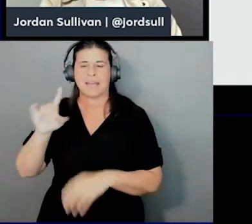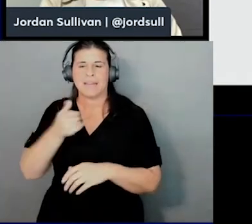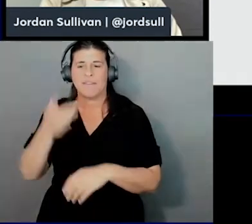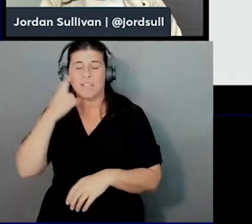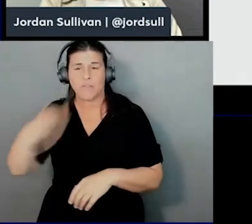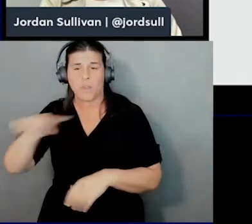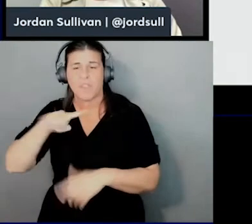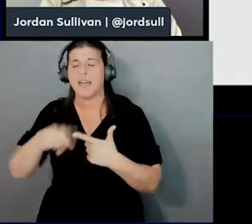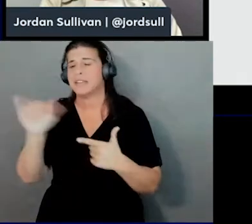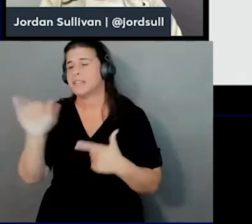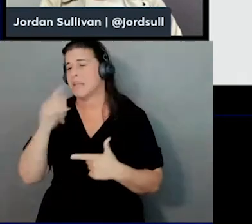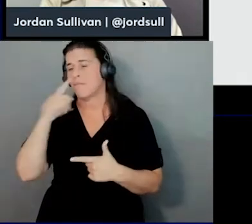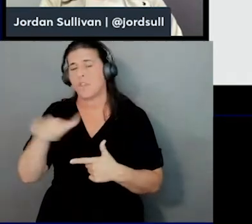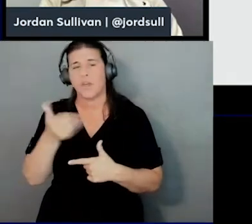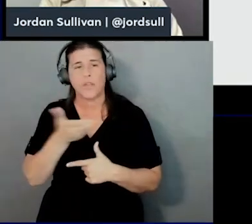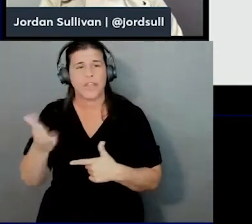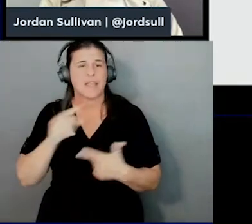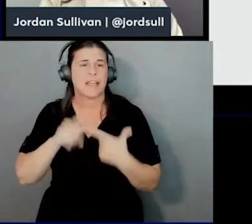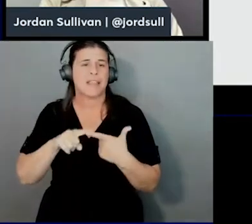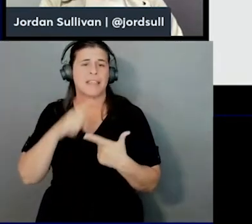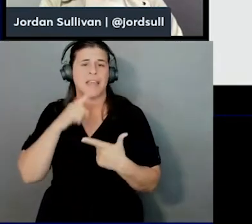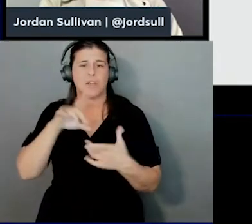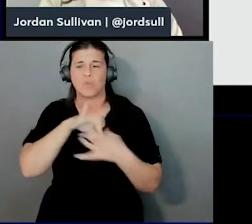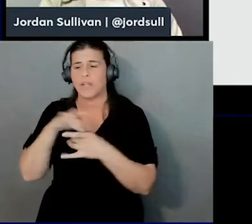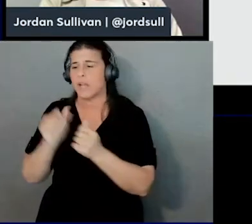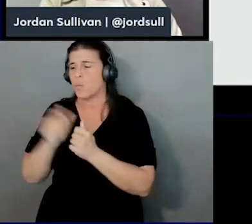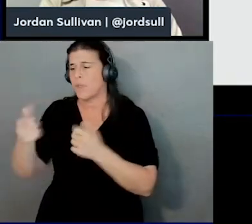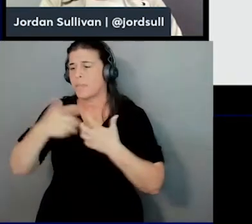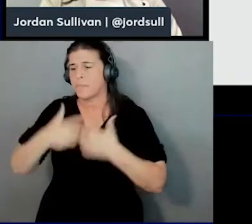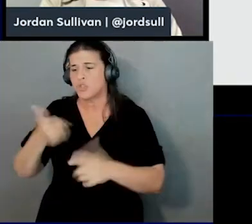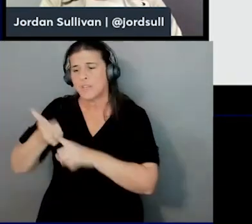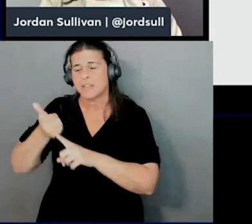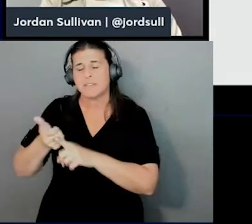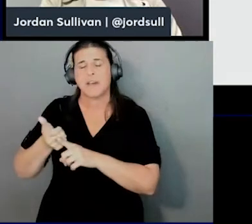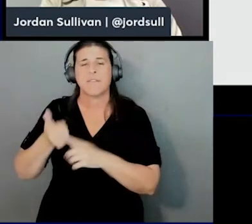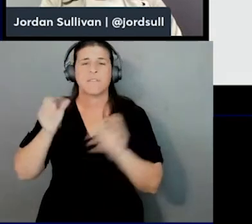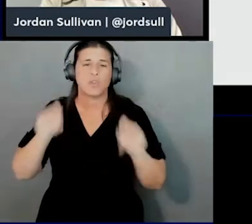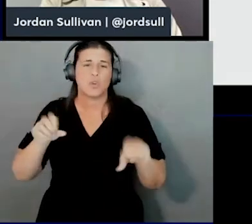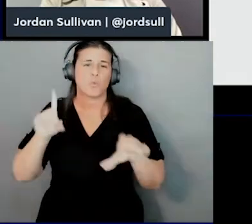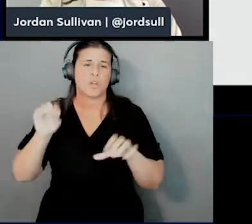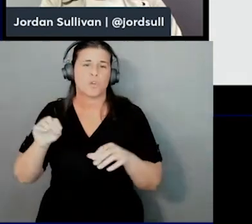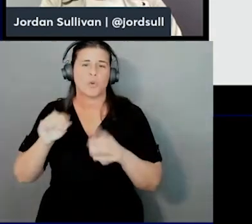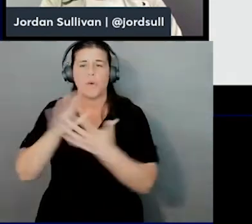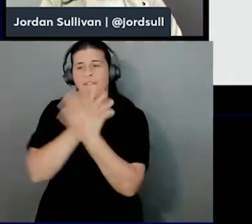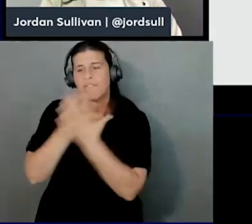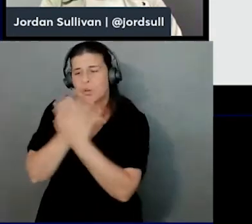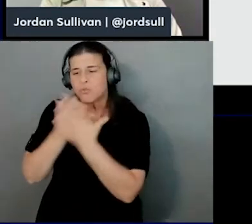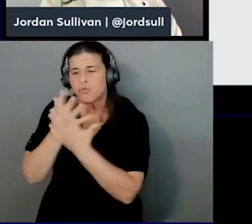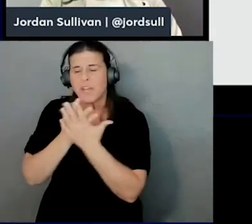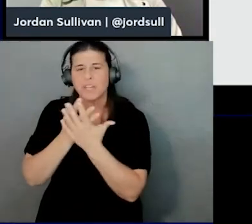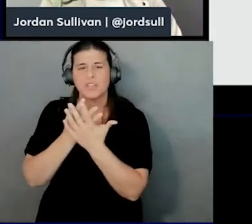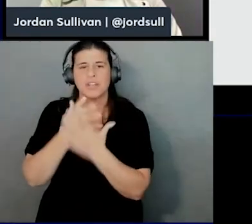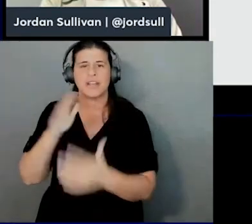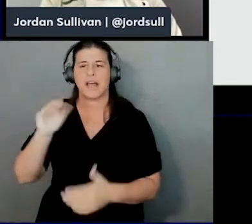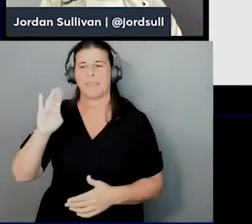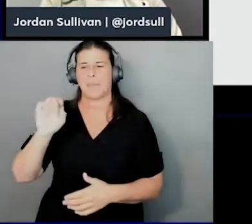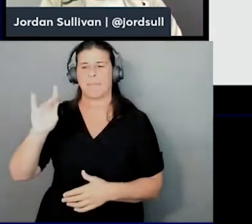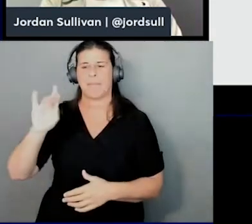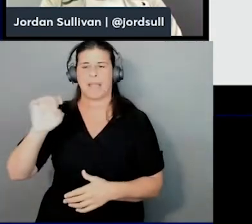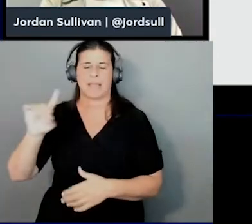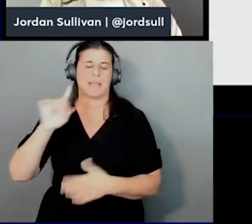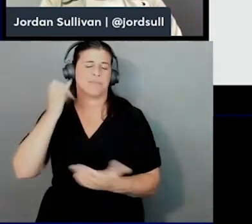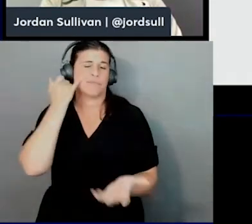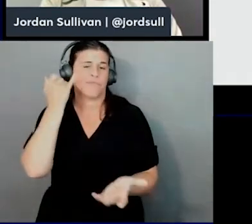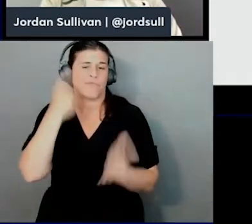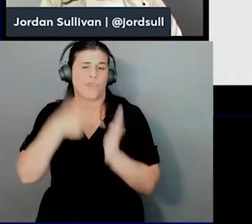IonQ, with Rigetti machines. Also, you can do filtration on the backends. For example, you're interested